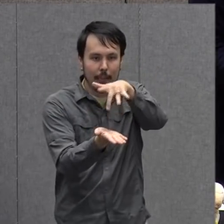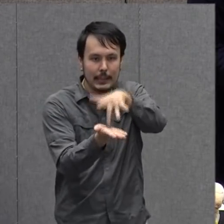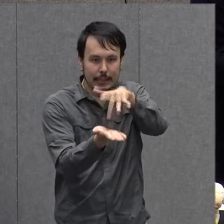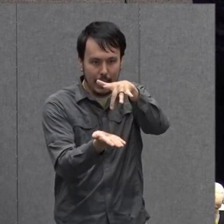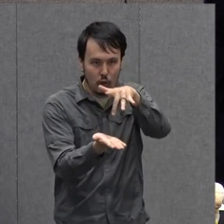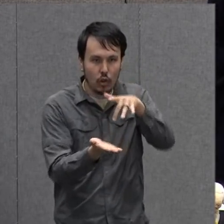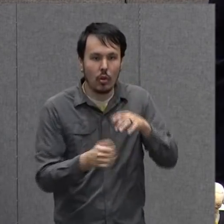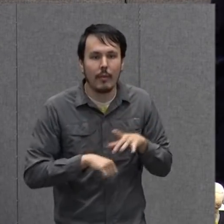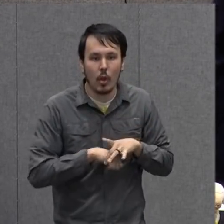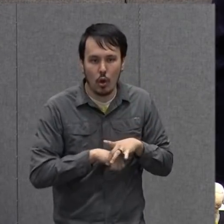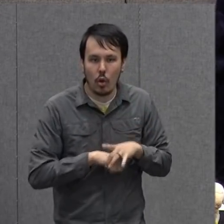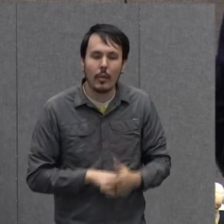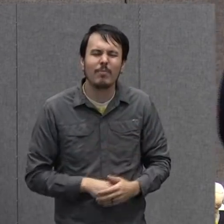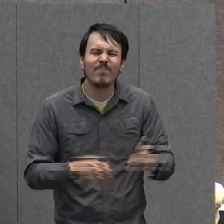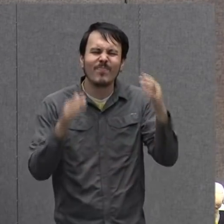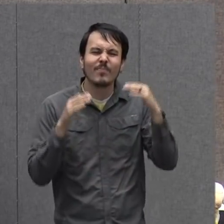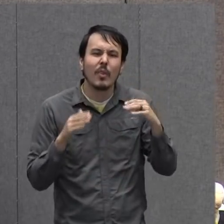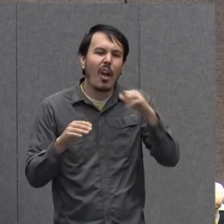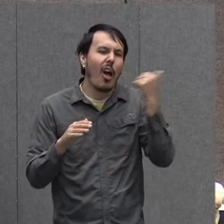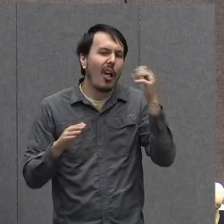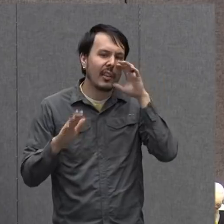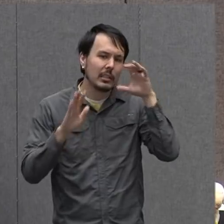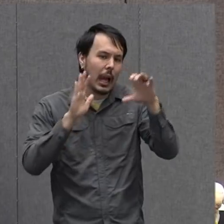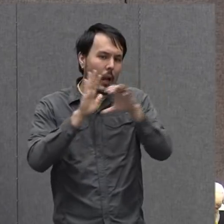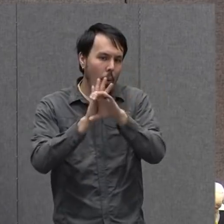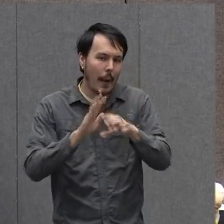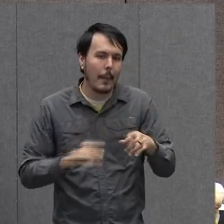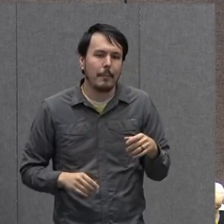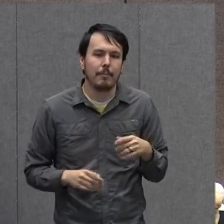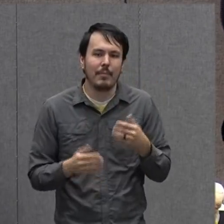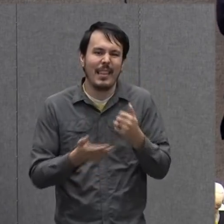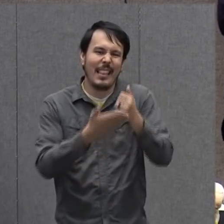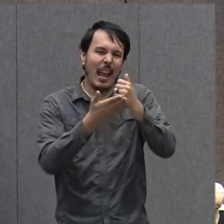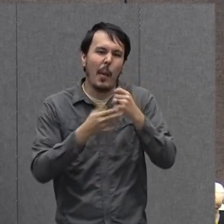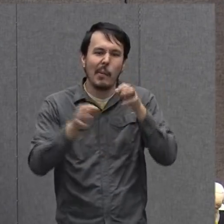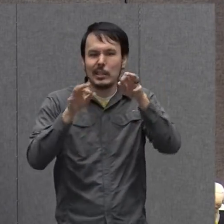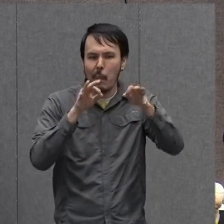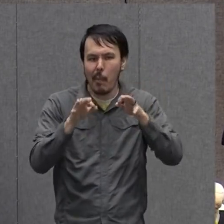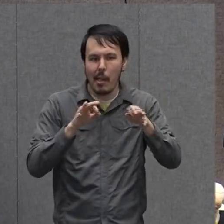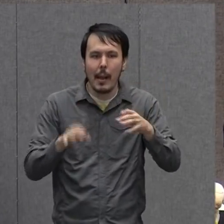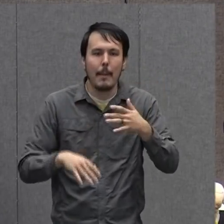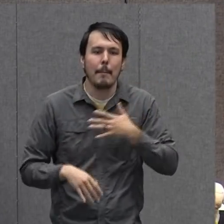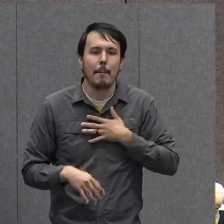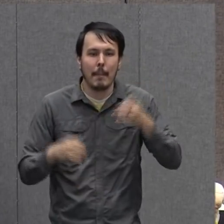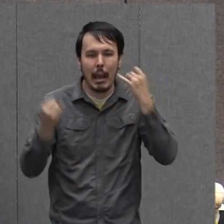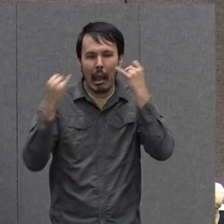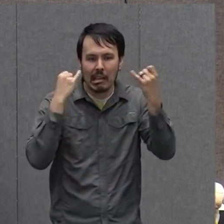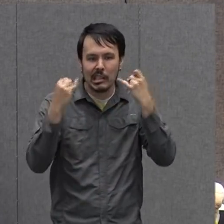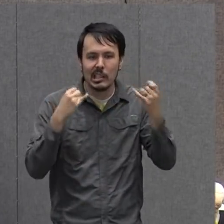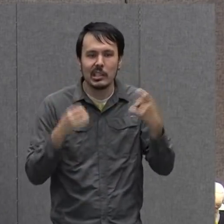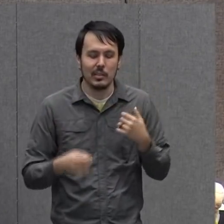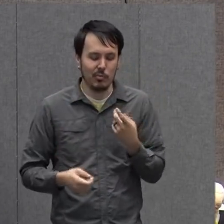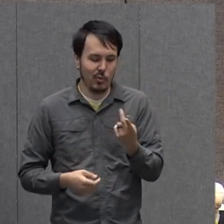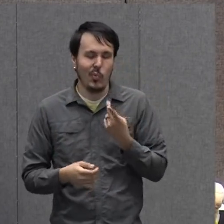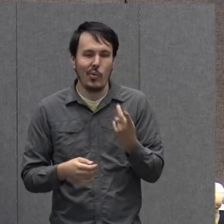massive that it pulls in our planets into our solar system. And